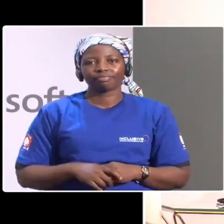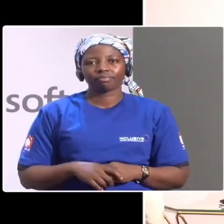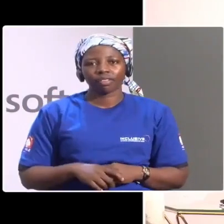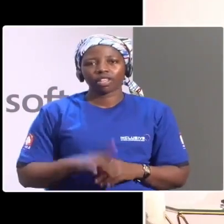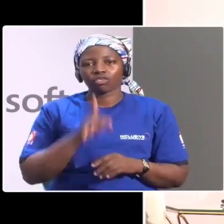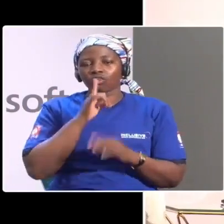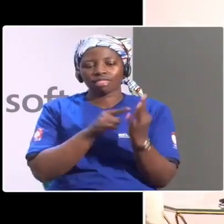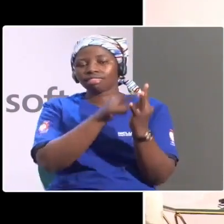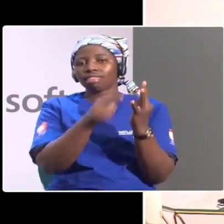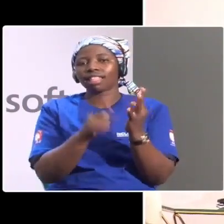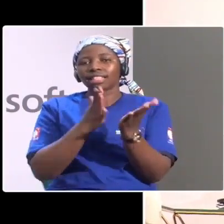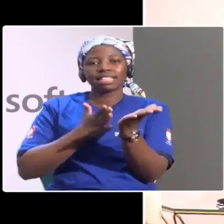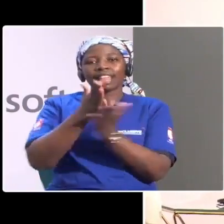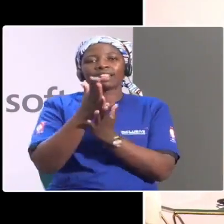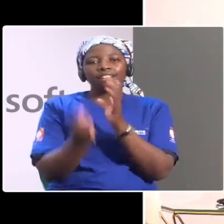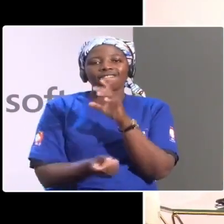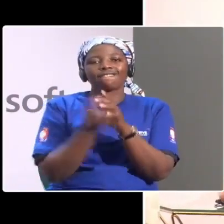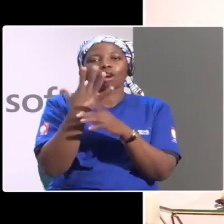So these rights create the law.